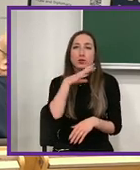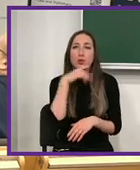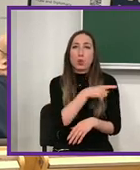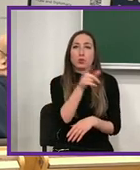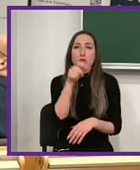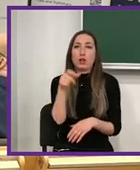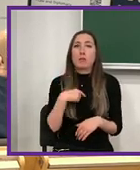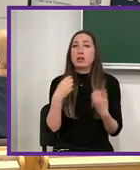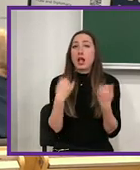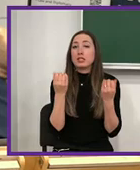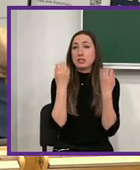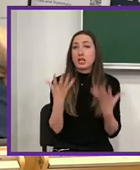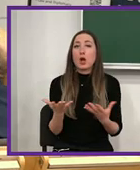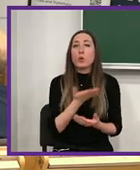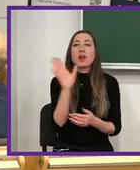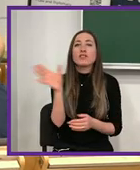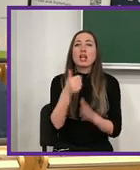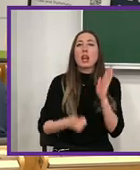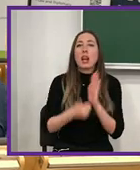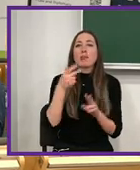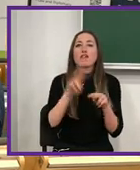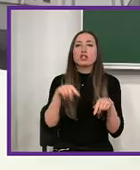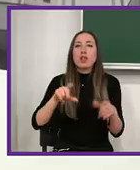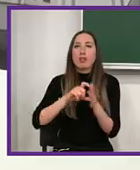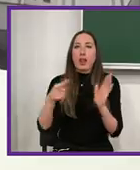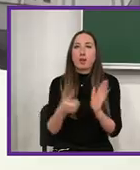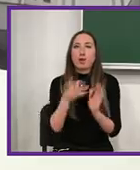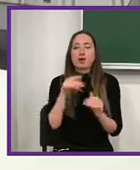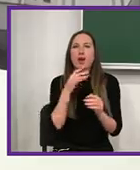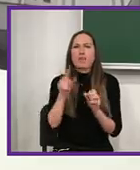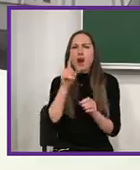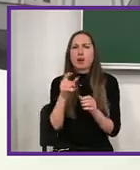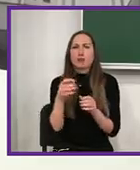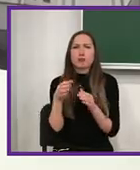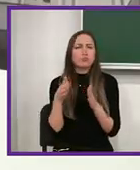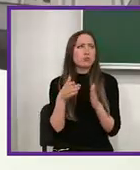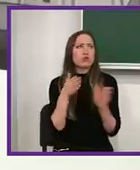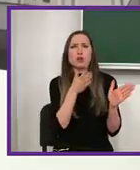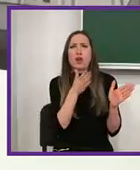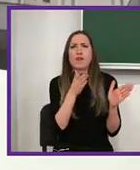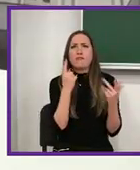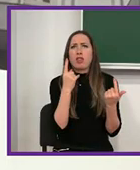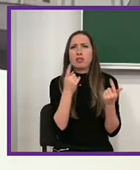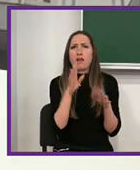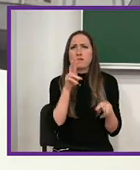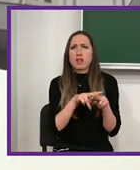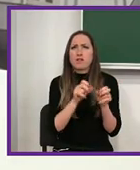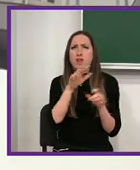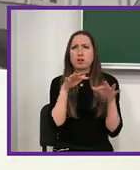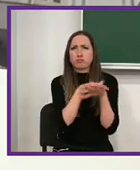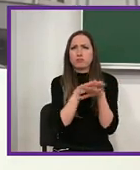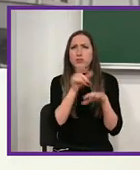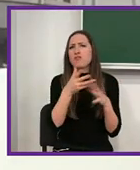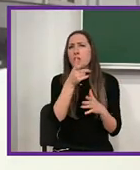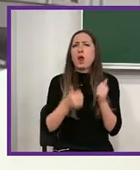to see that we are quite a large number after the coffee break. And also it's clear which is the best place in this room,